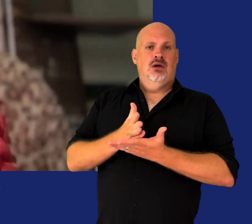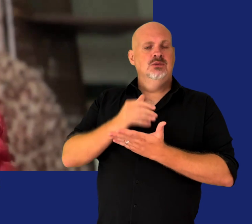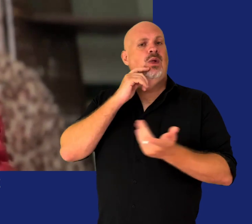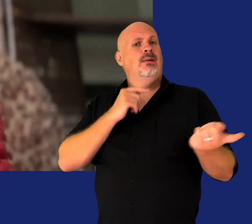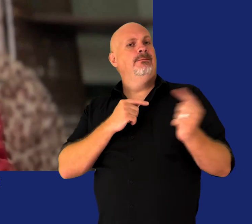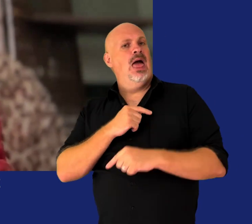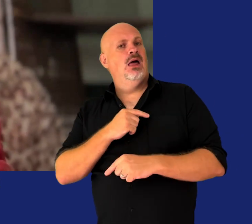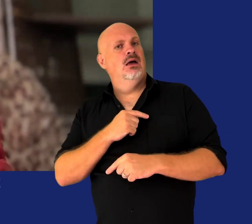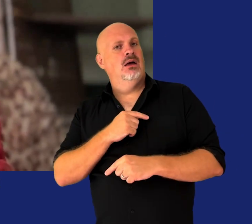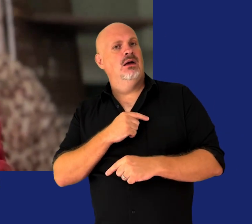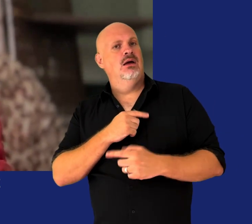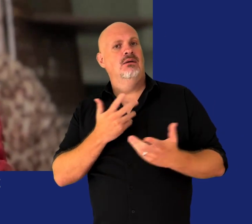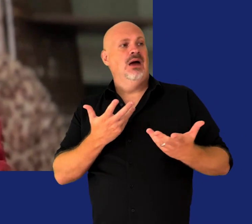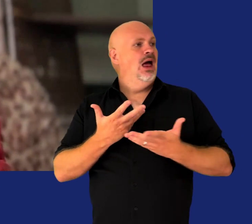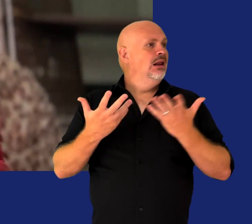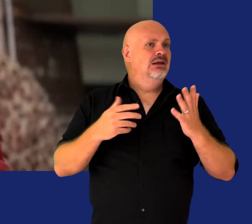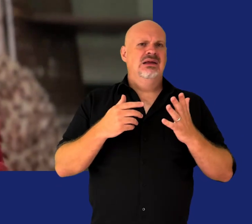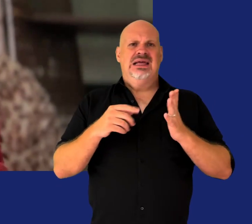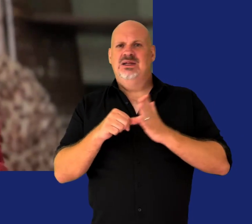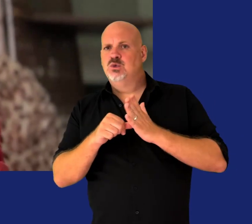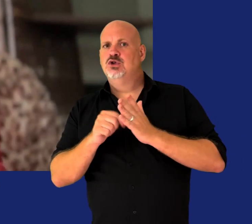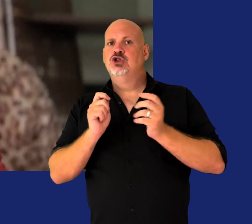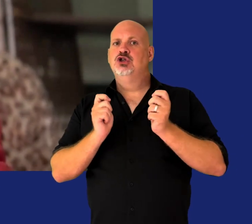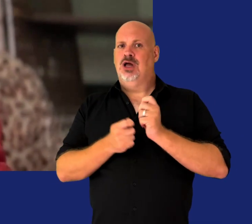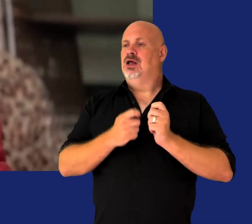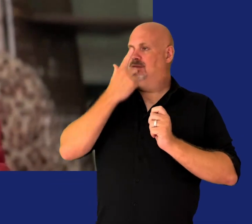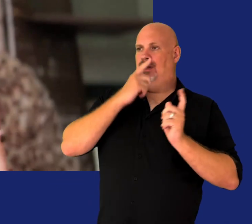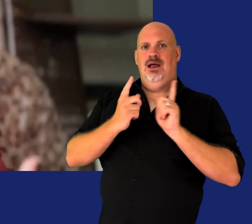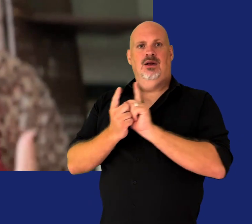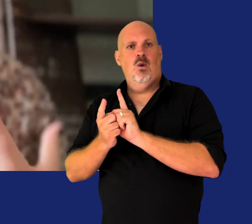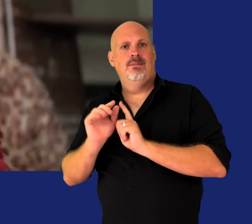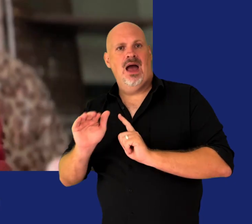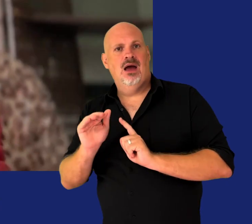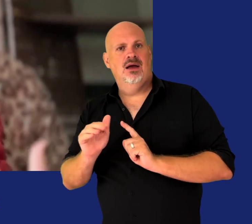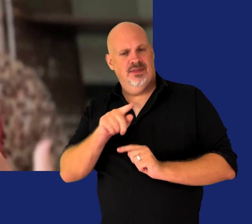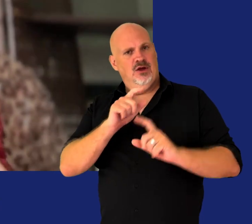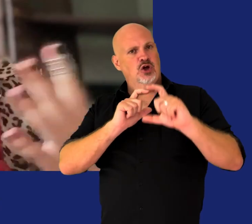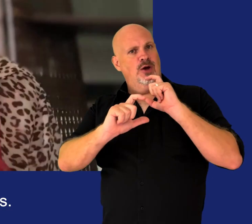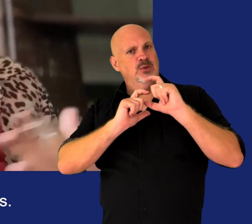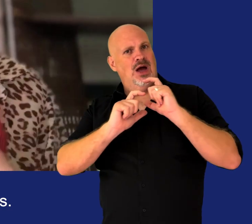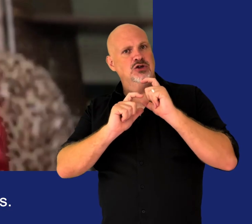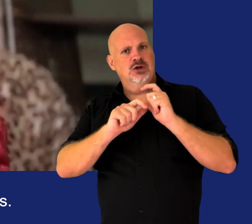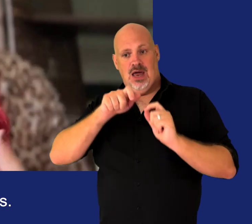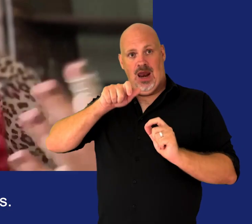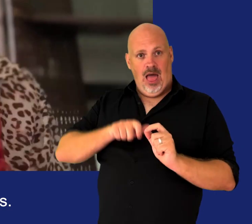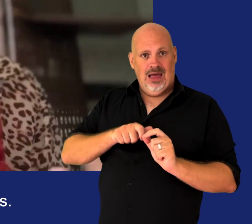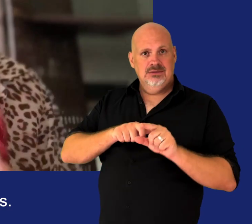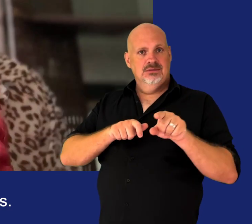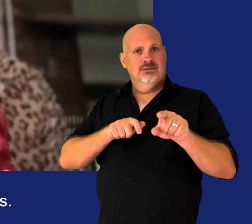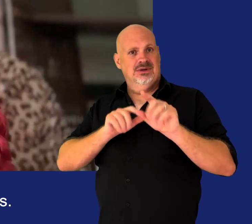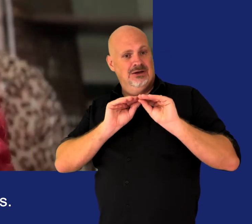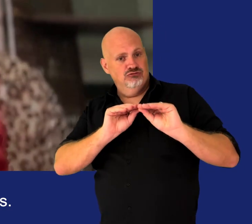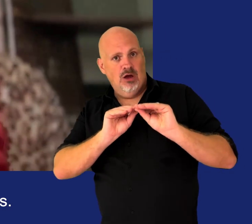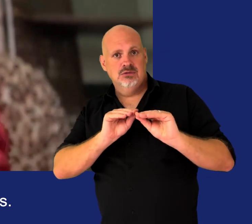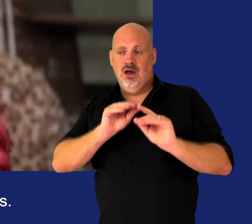the trust that they can come back to you if there's any issues and changes that need to be made. And it's about that communication between the clients